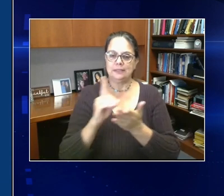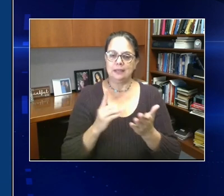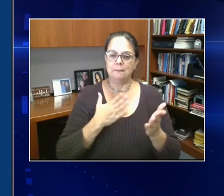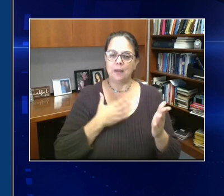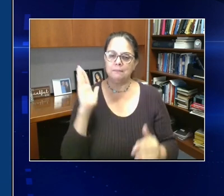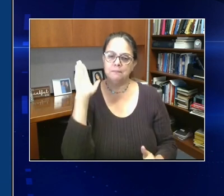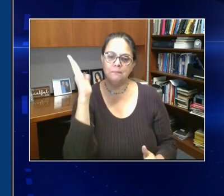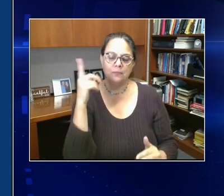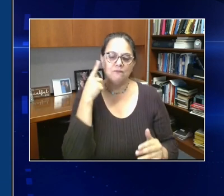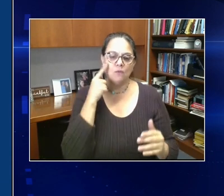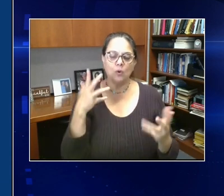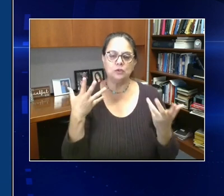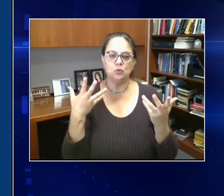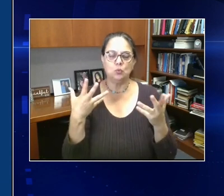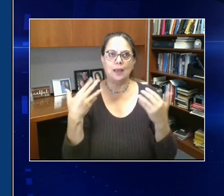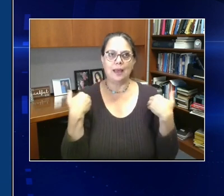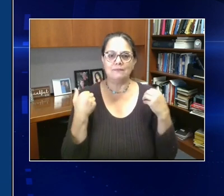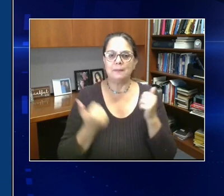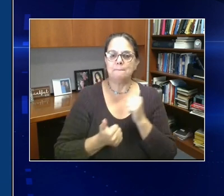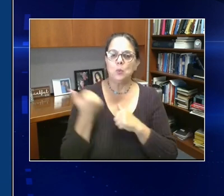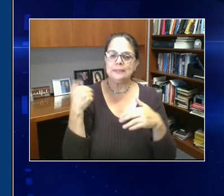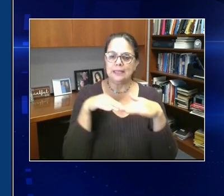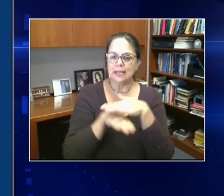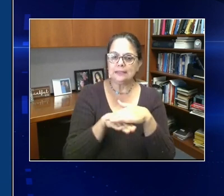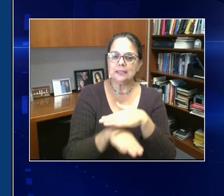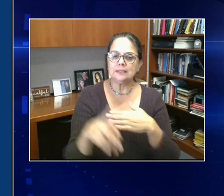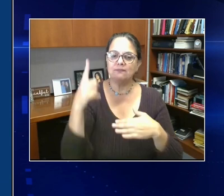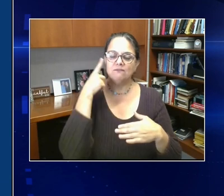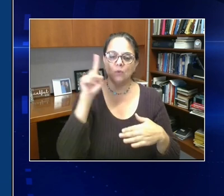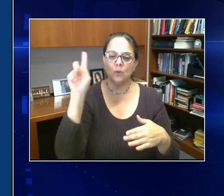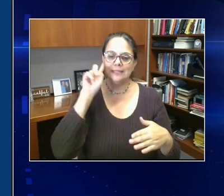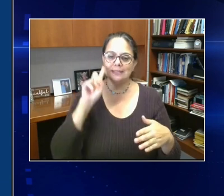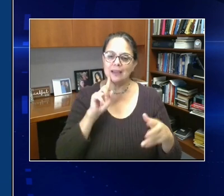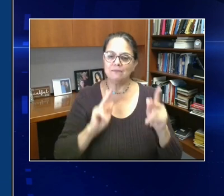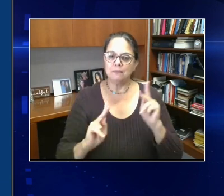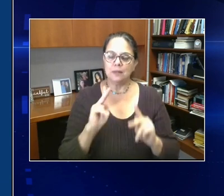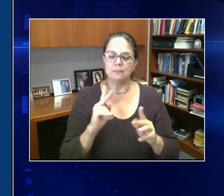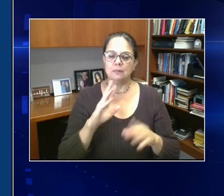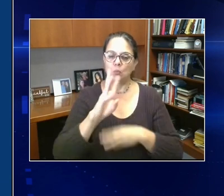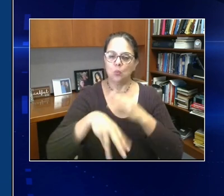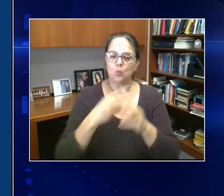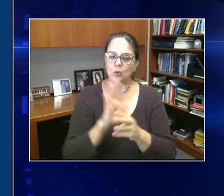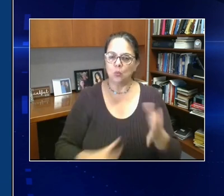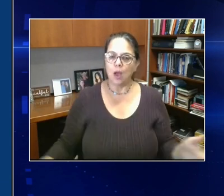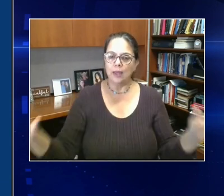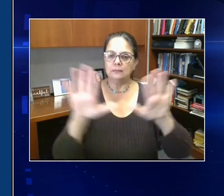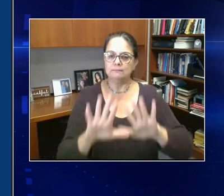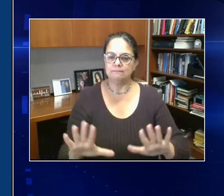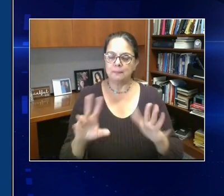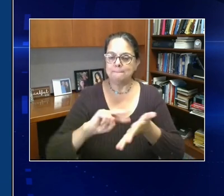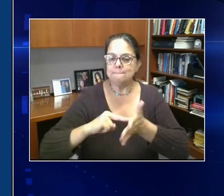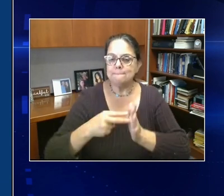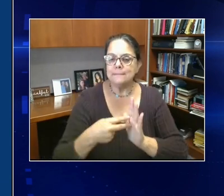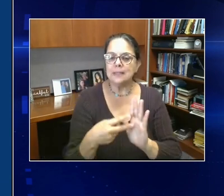First, I intentionally designed my presentation to provide the greatest access for deaf people worldwide.